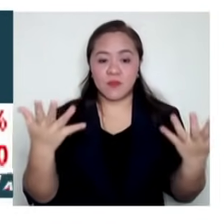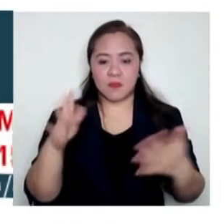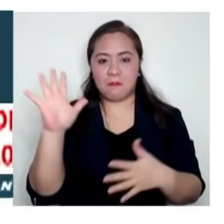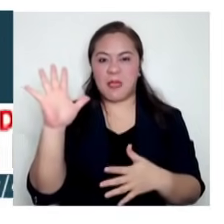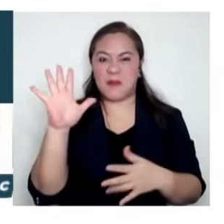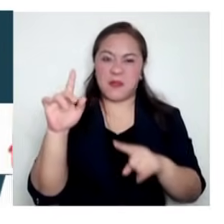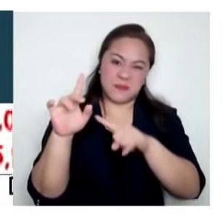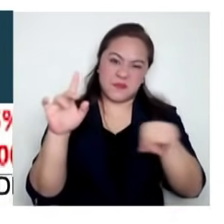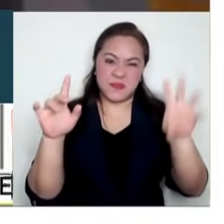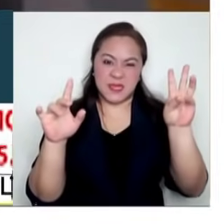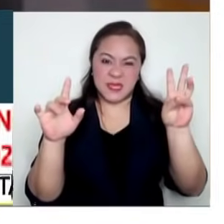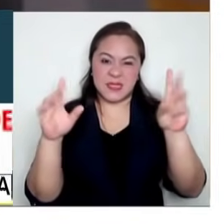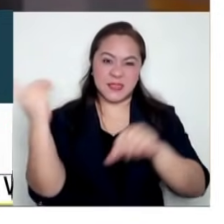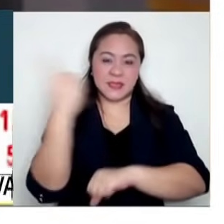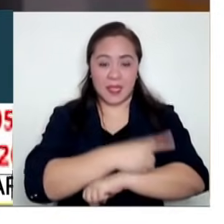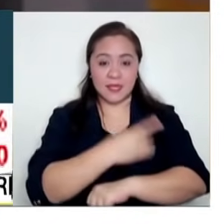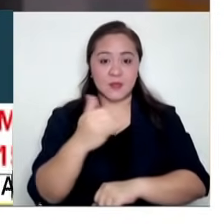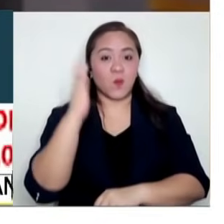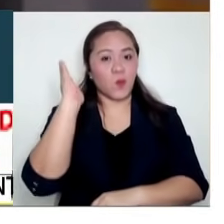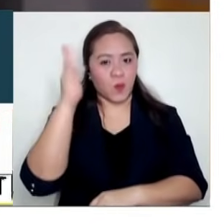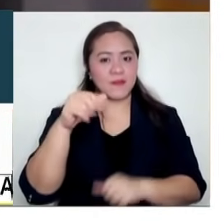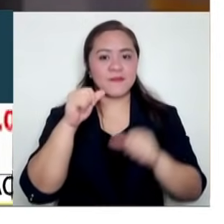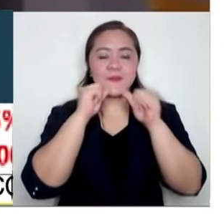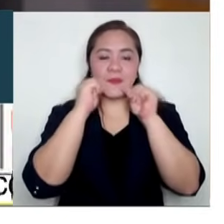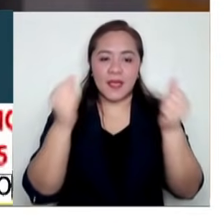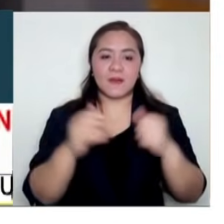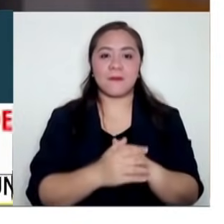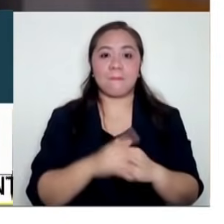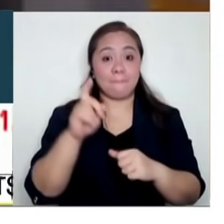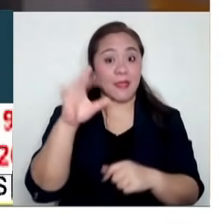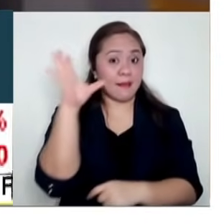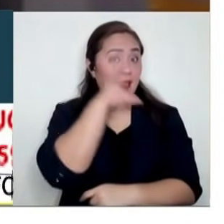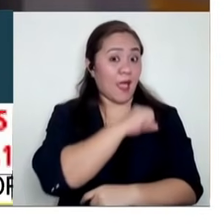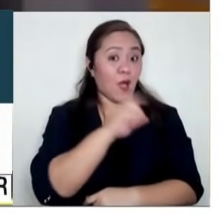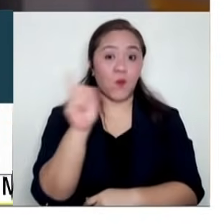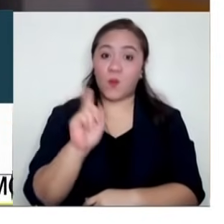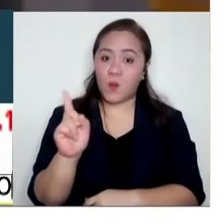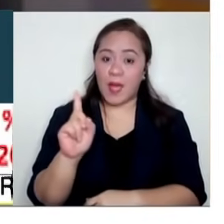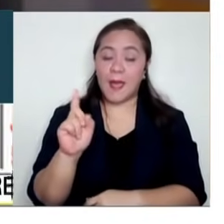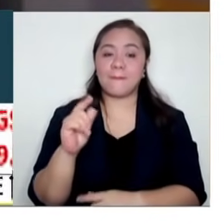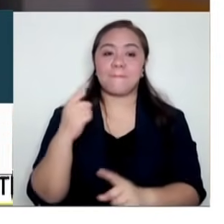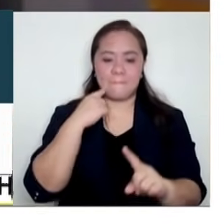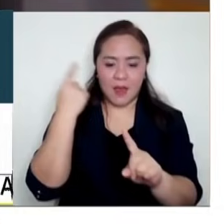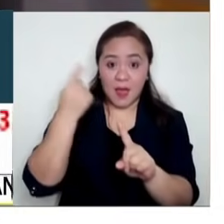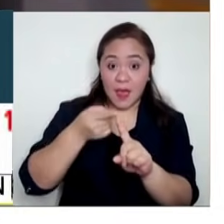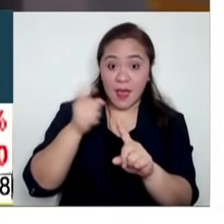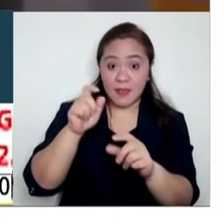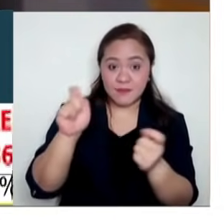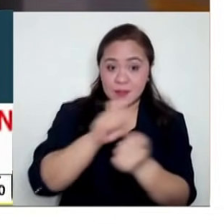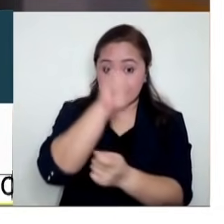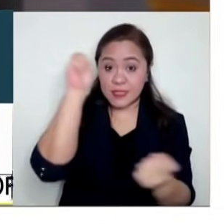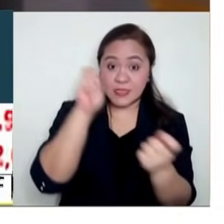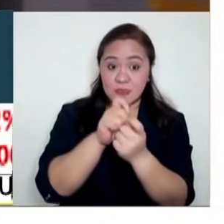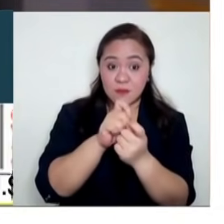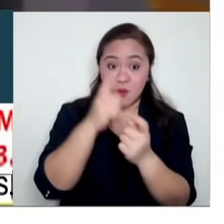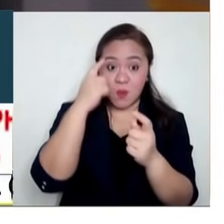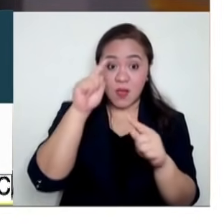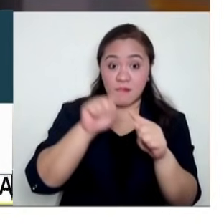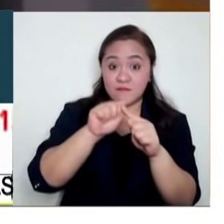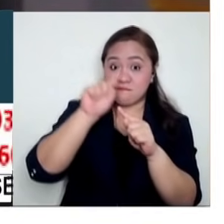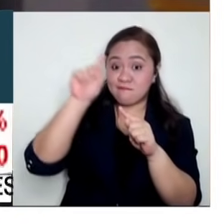days, but I guess again, we need to assume that these are specific variants because they are coming from this high-risk